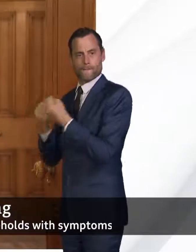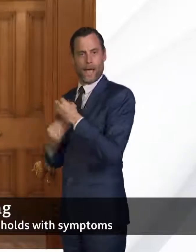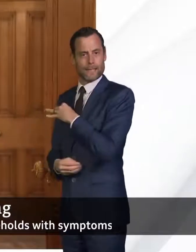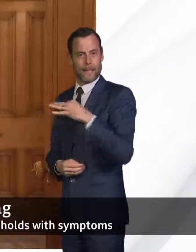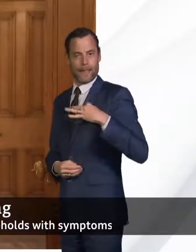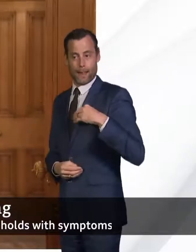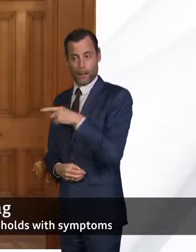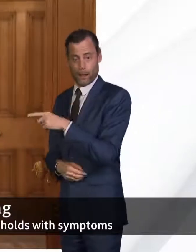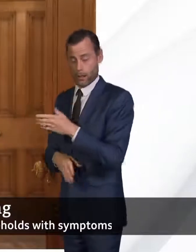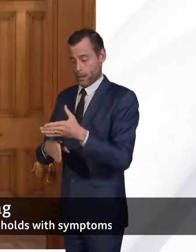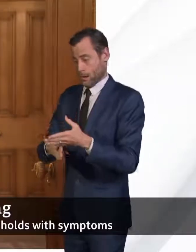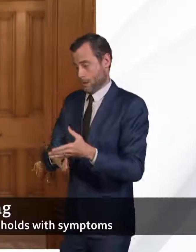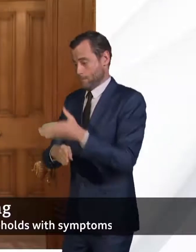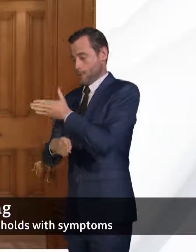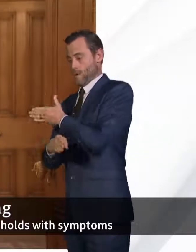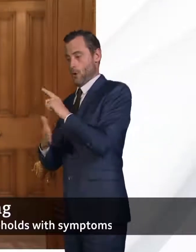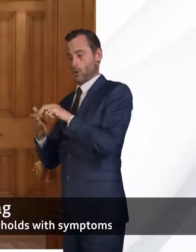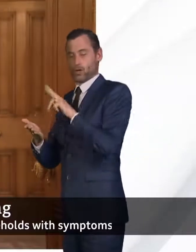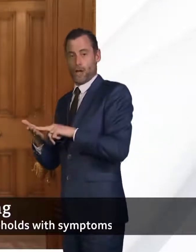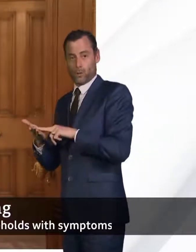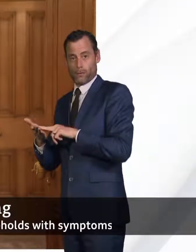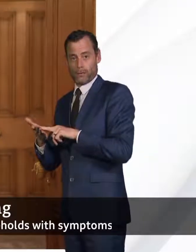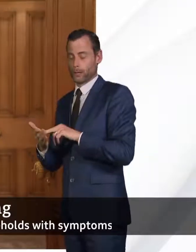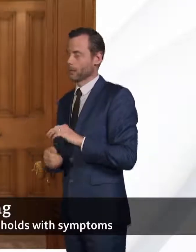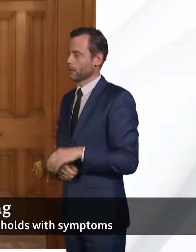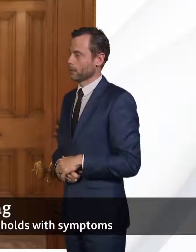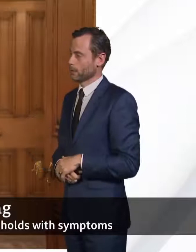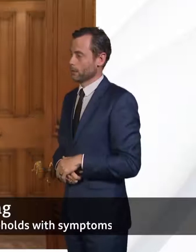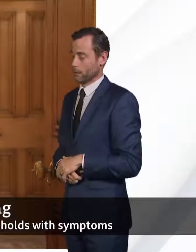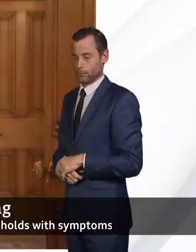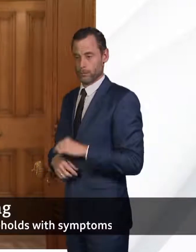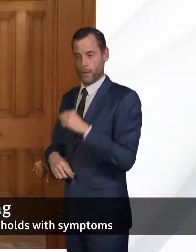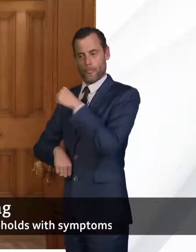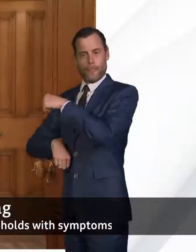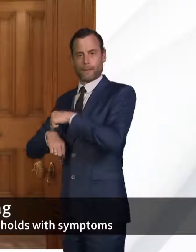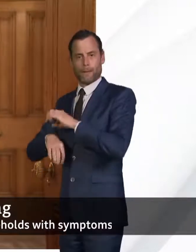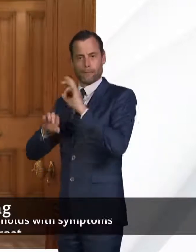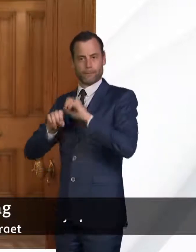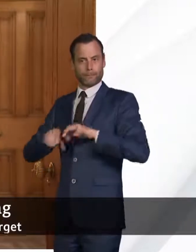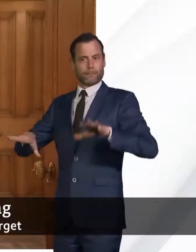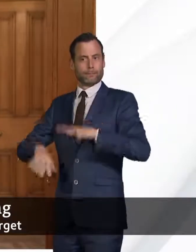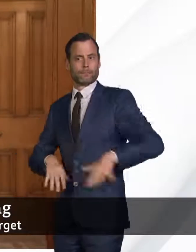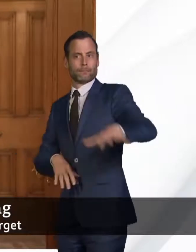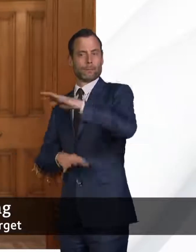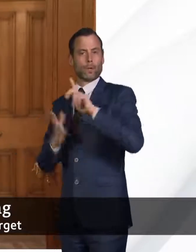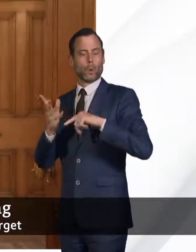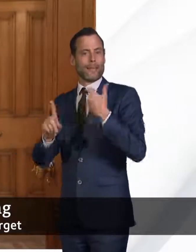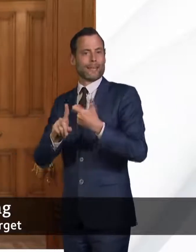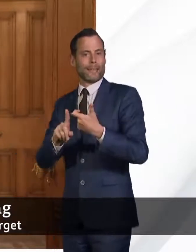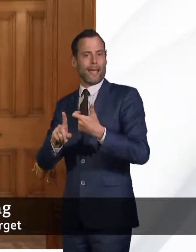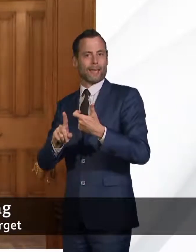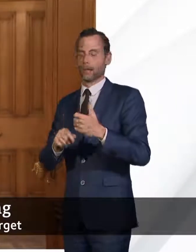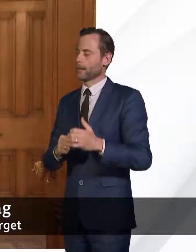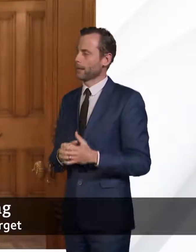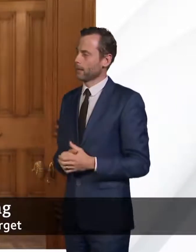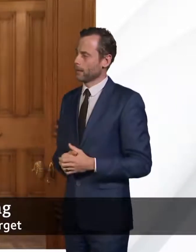incidence of coronavirus across the community as a whole, the critical thing is